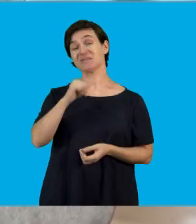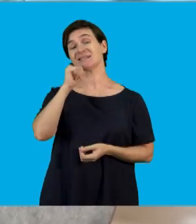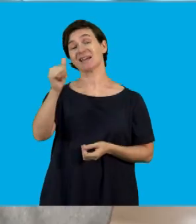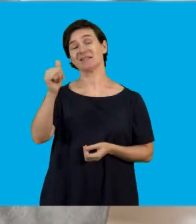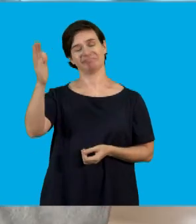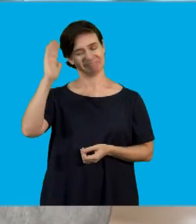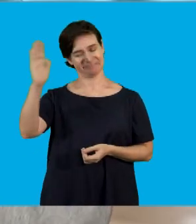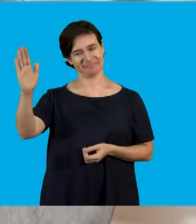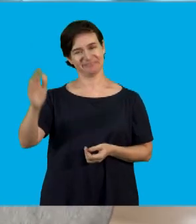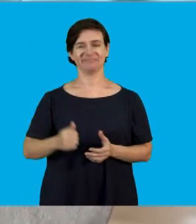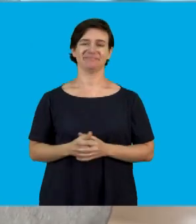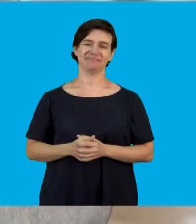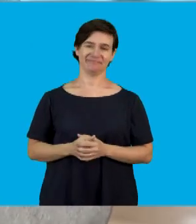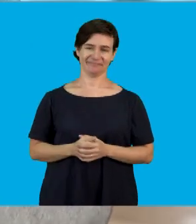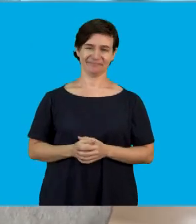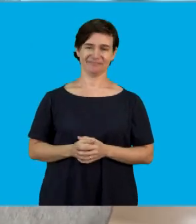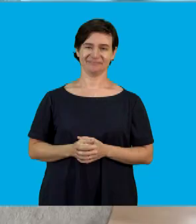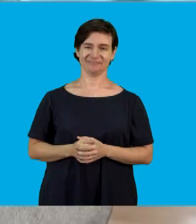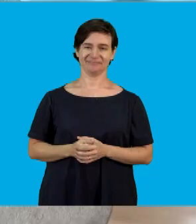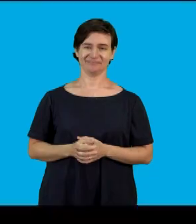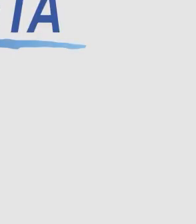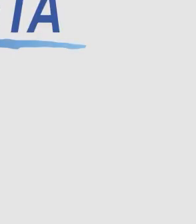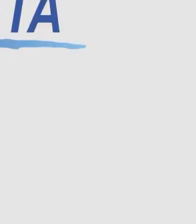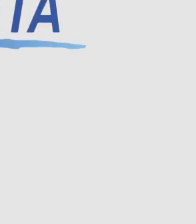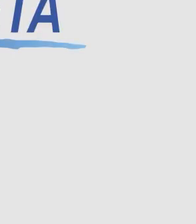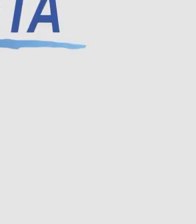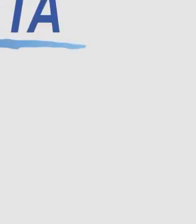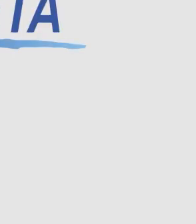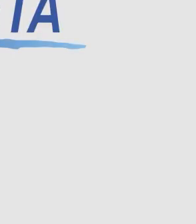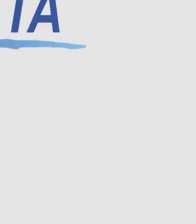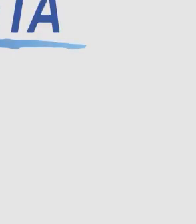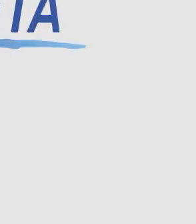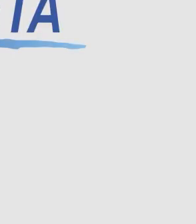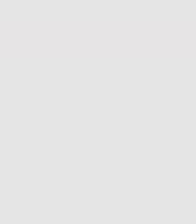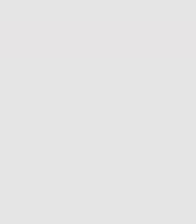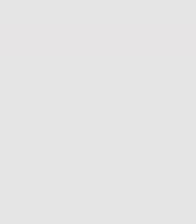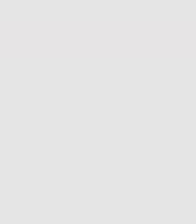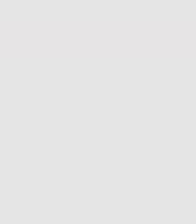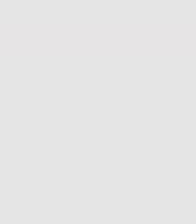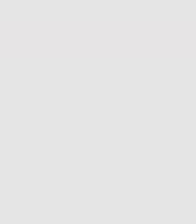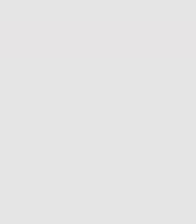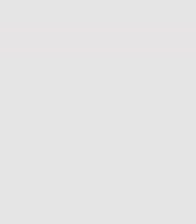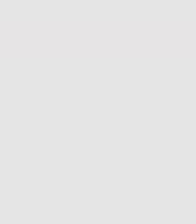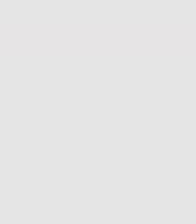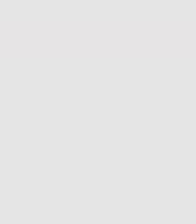Maboa, I say goodbye.